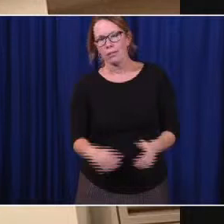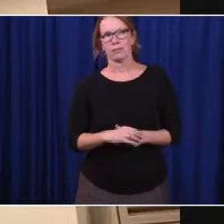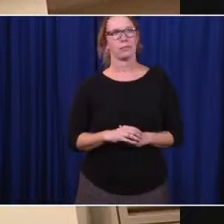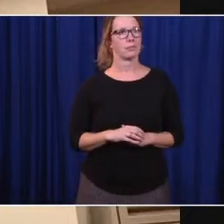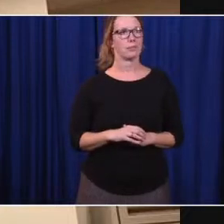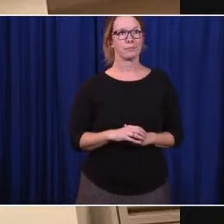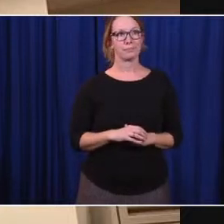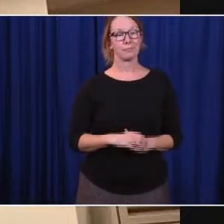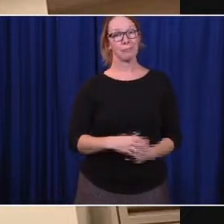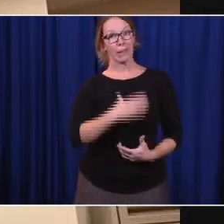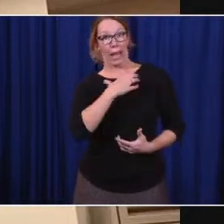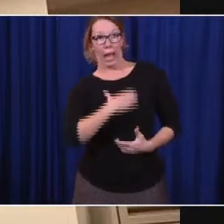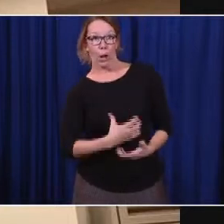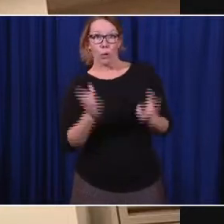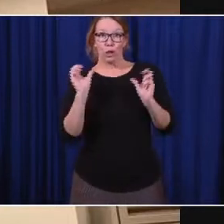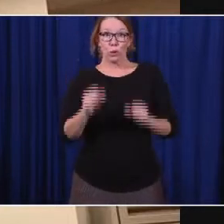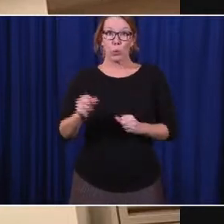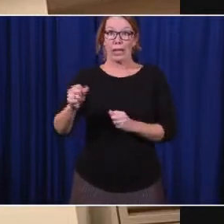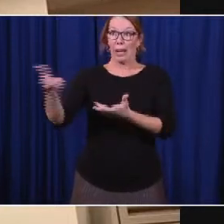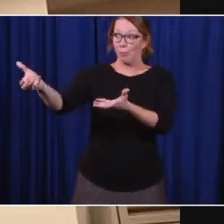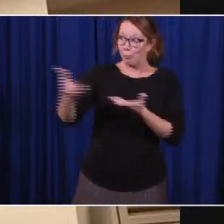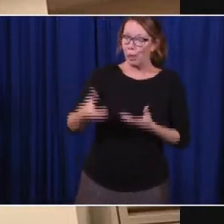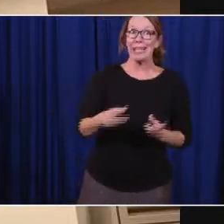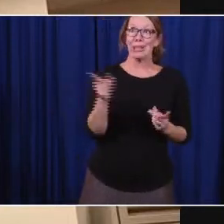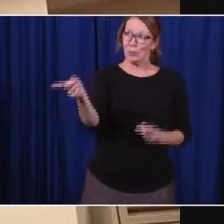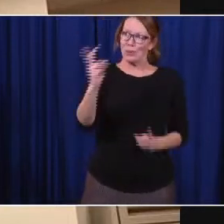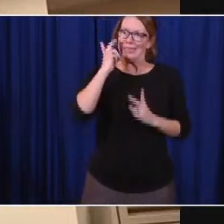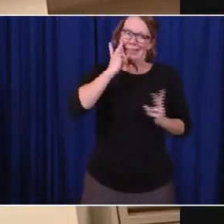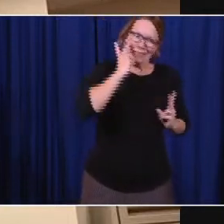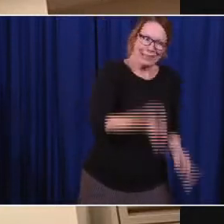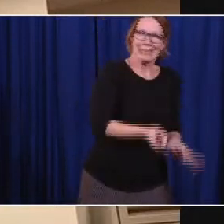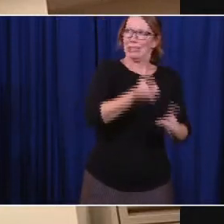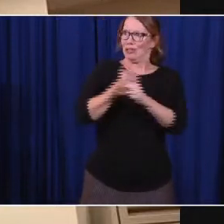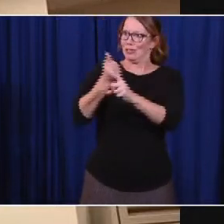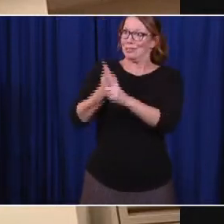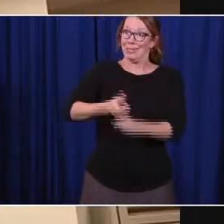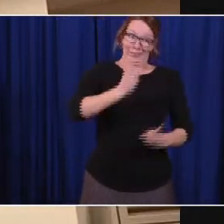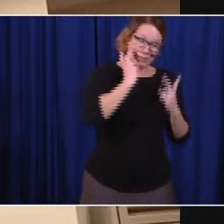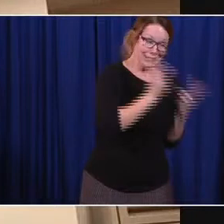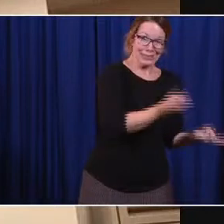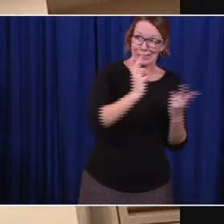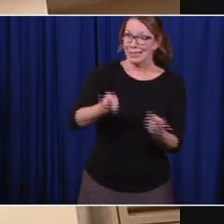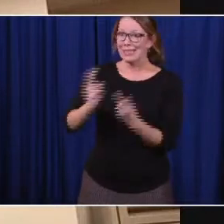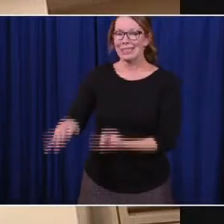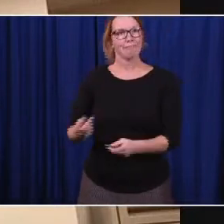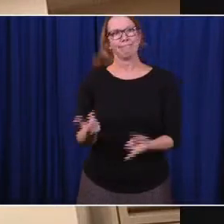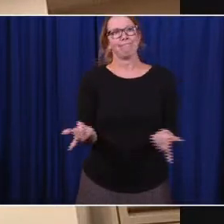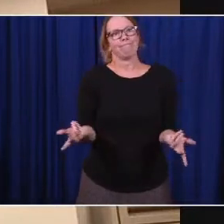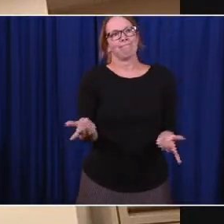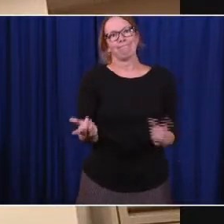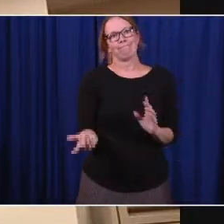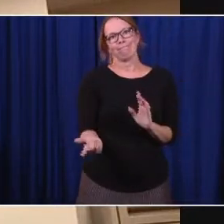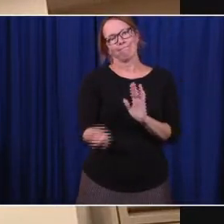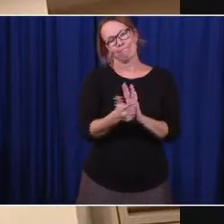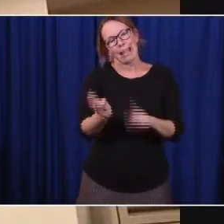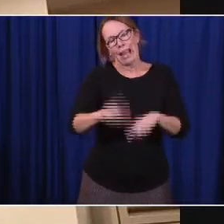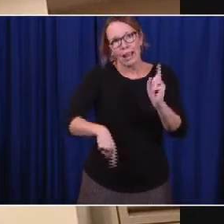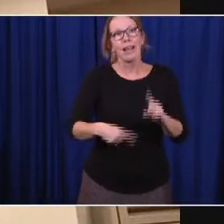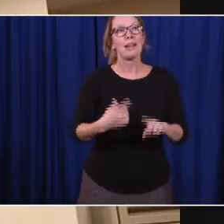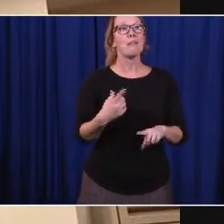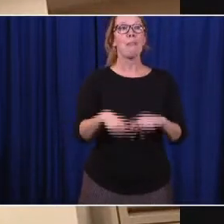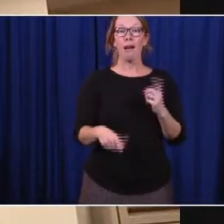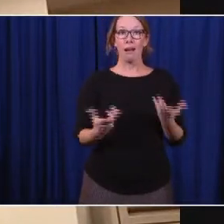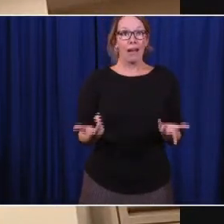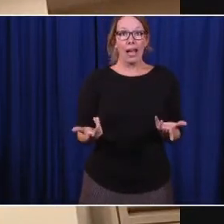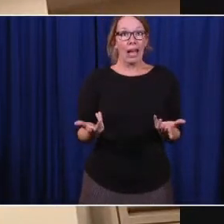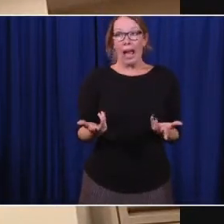I wish that we could bring people here with us and have them walk through our unit. But then I don't wish